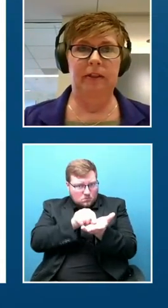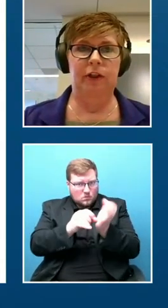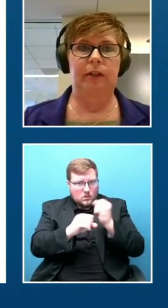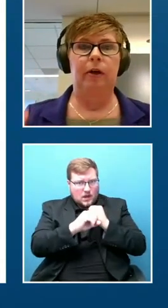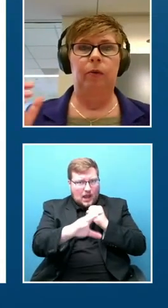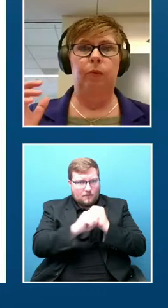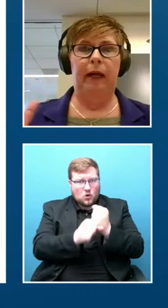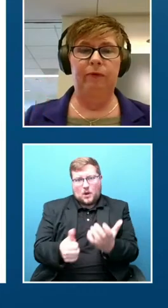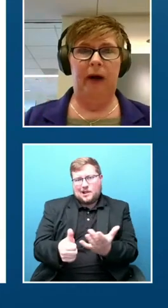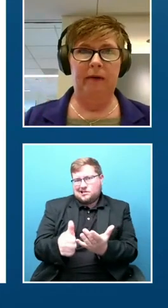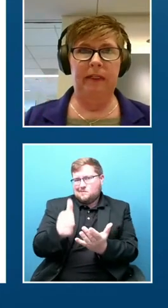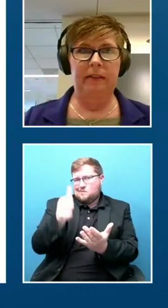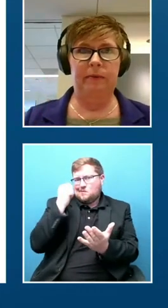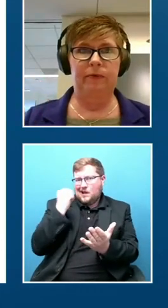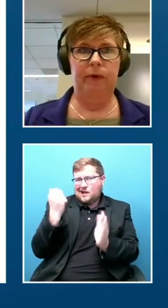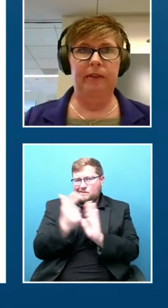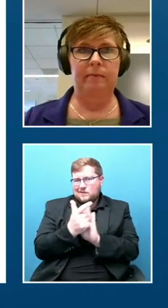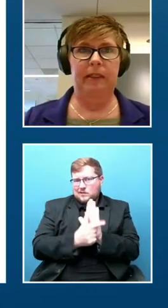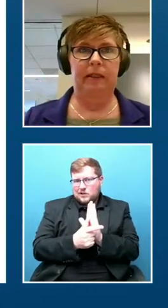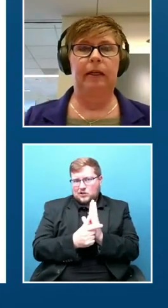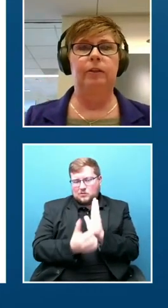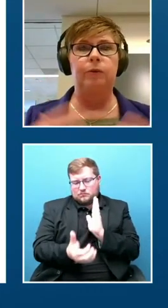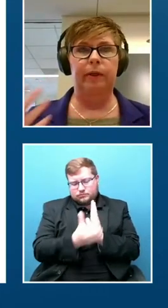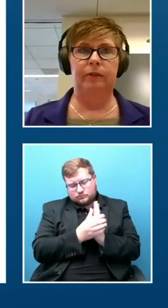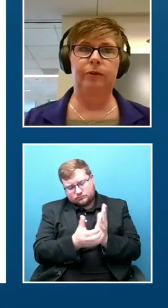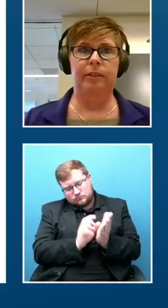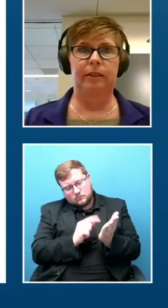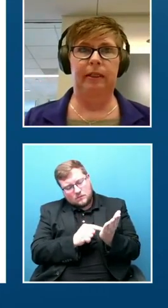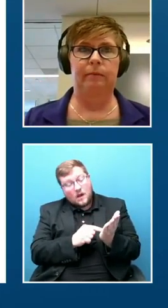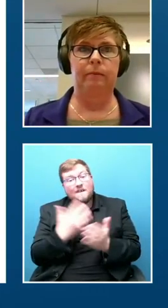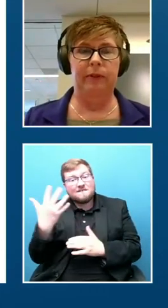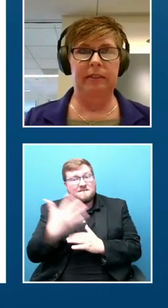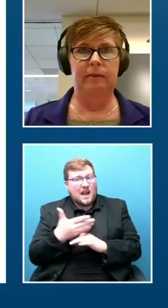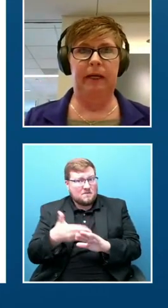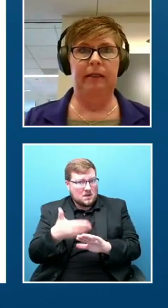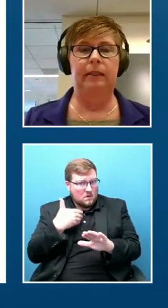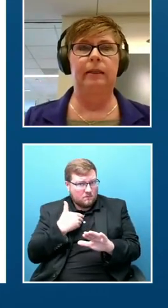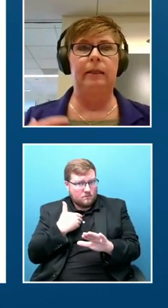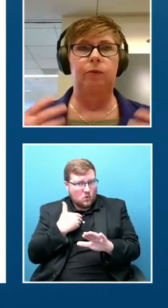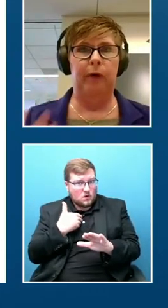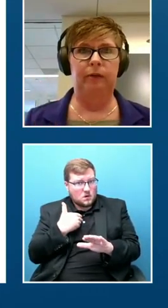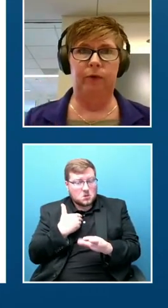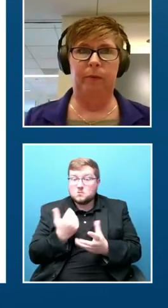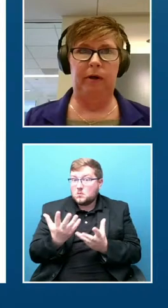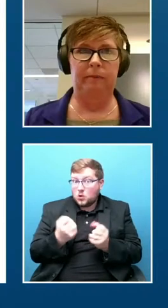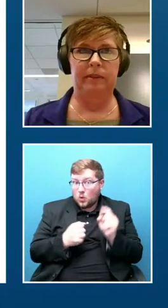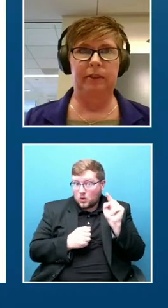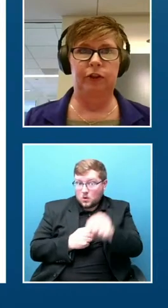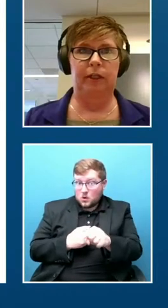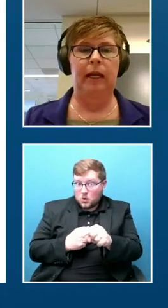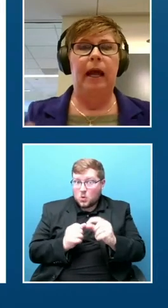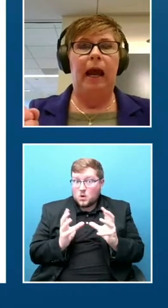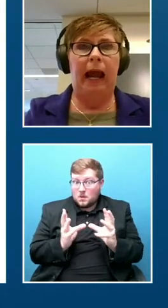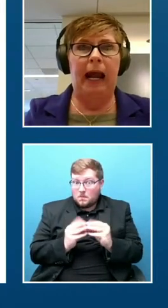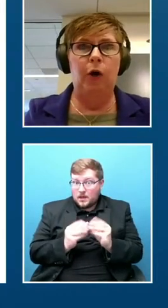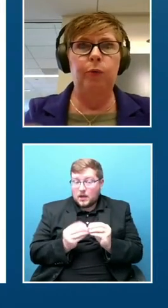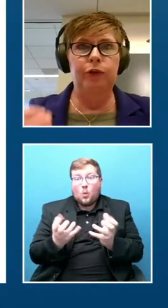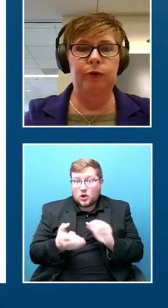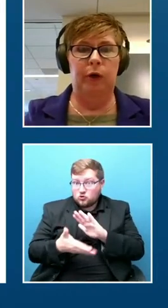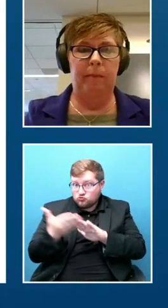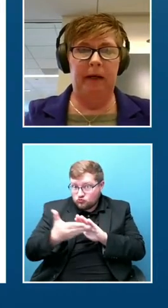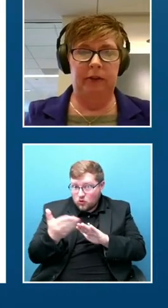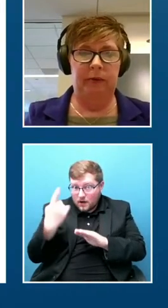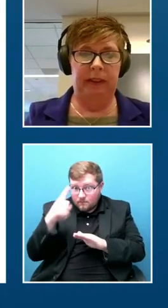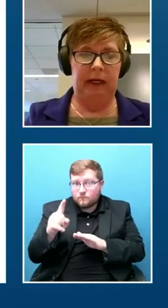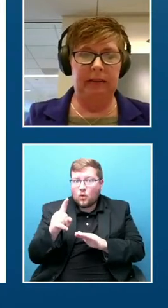legal section 5 days before this meeting, and you were interested in participating and in running for a party position, how would